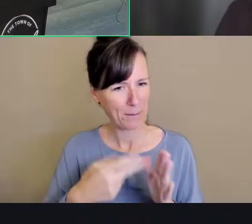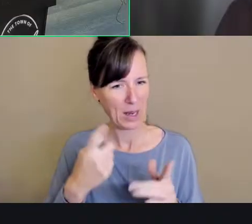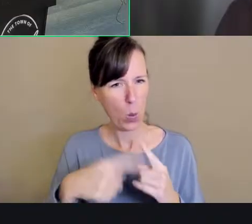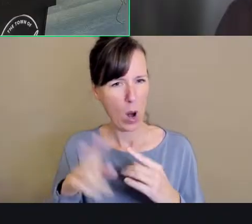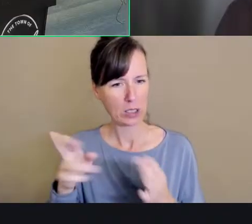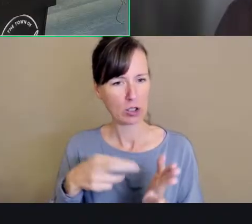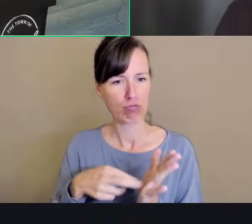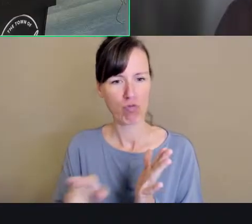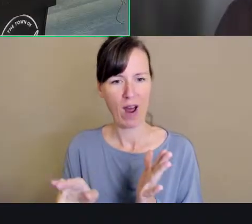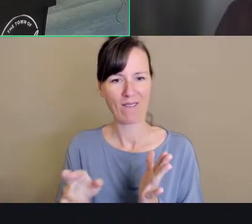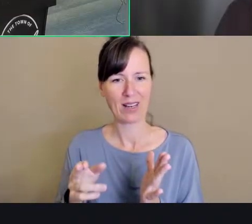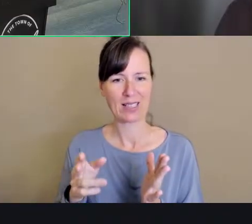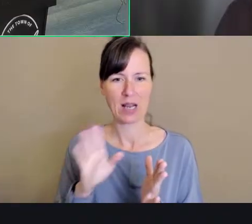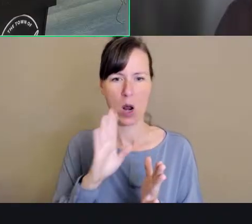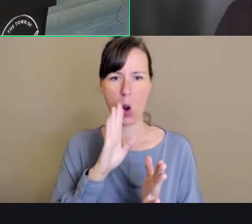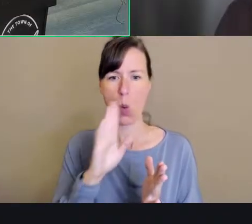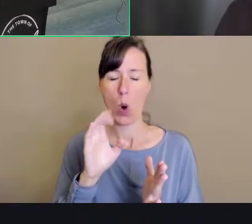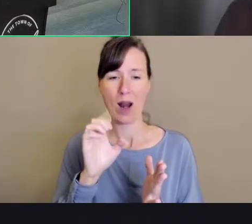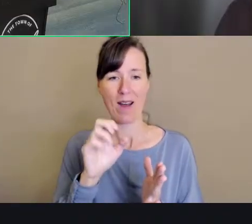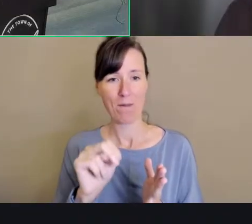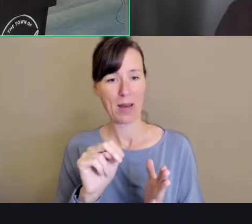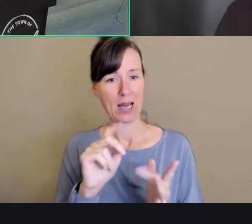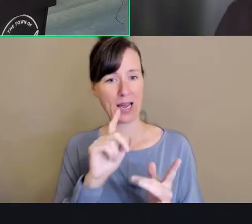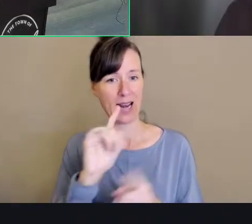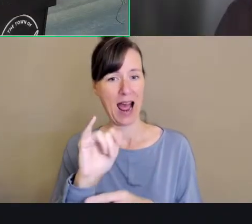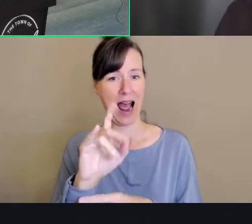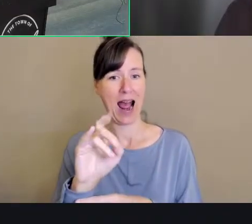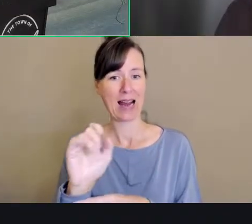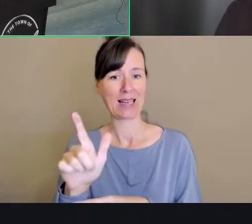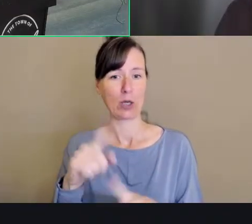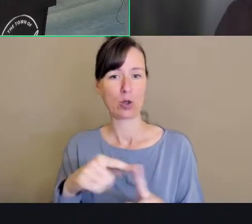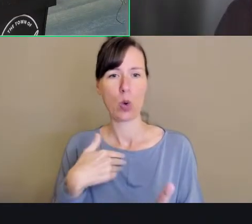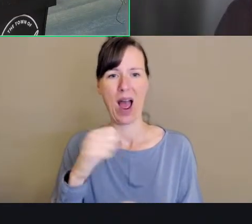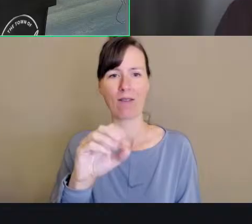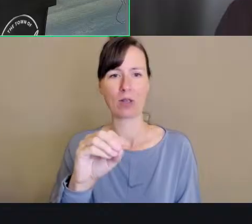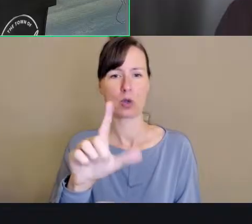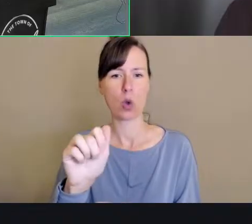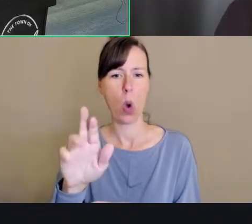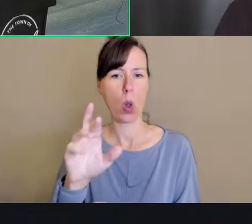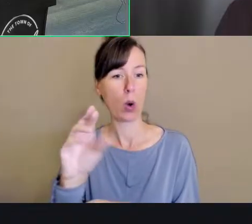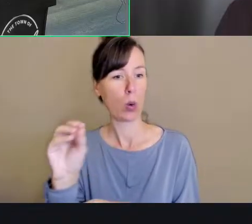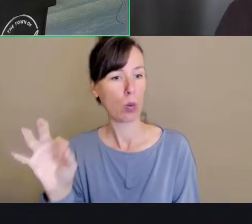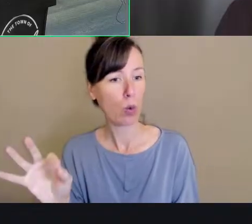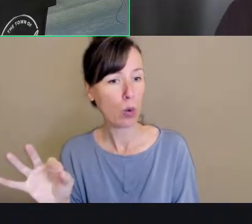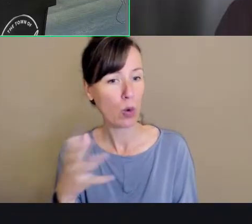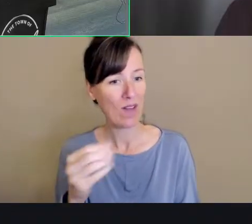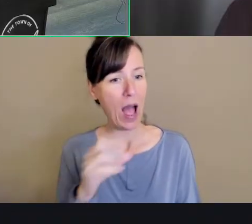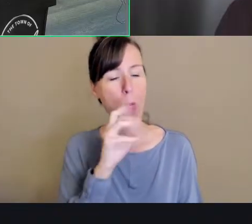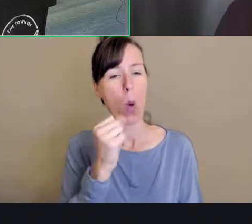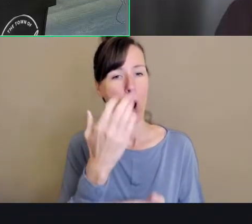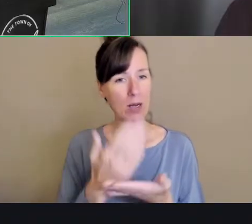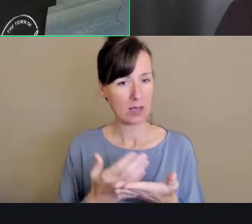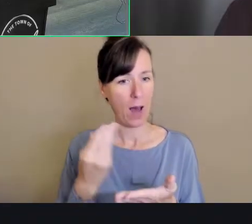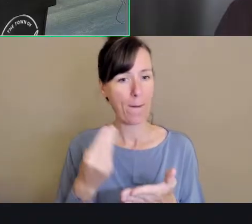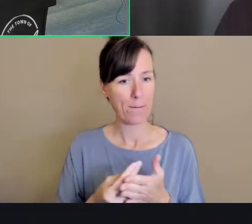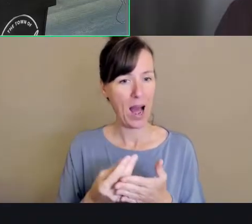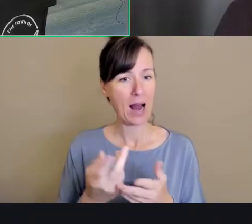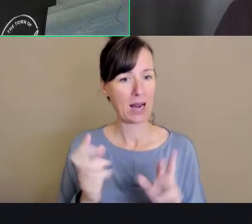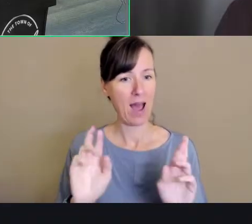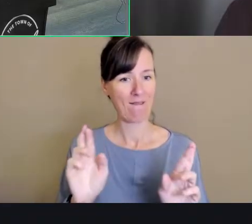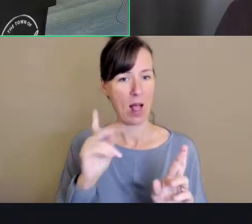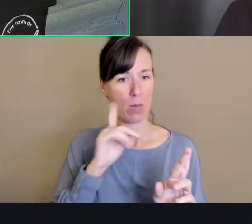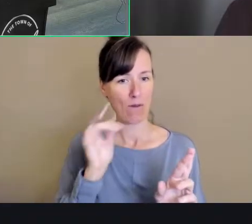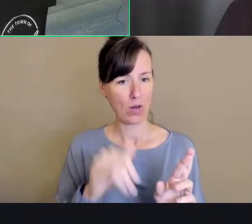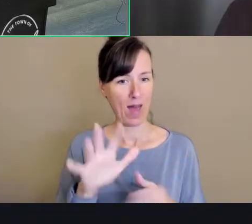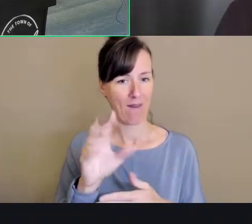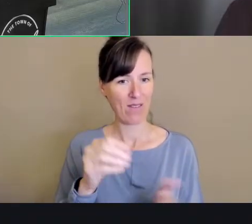operation, but it was judged that this building wasn't able to support that. So I'd like to understand more, and I think the public would love to know more. What are we